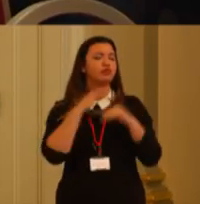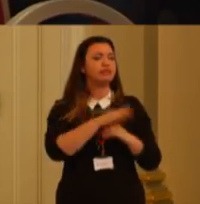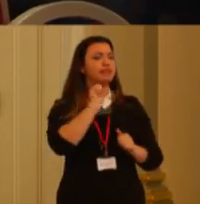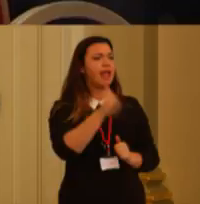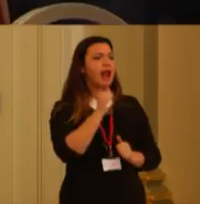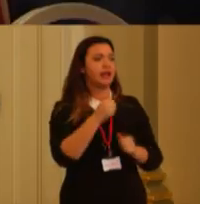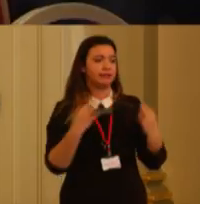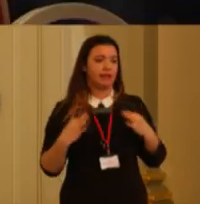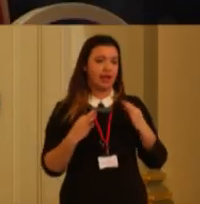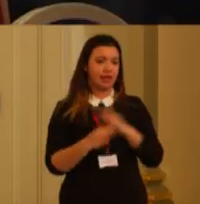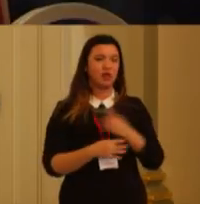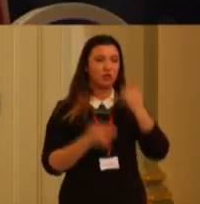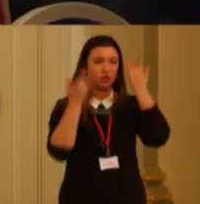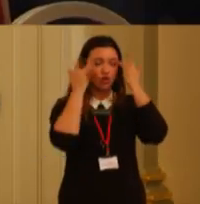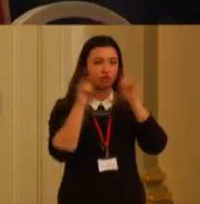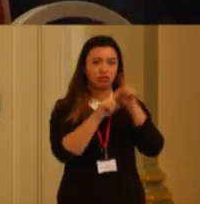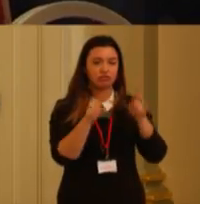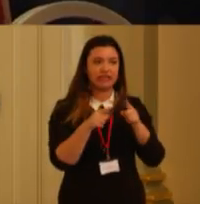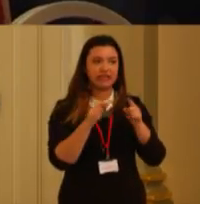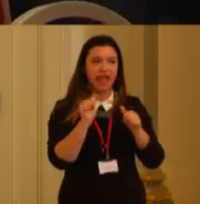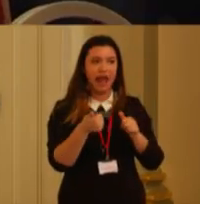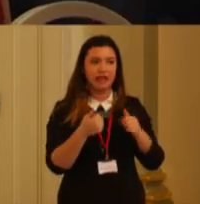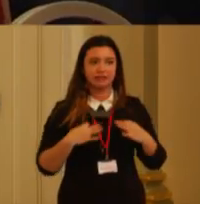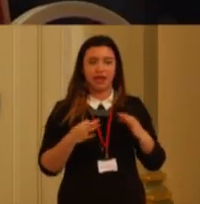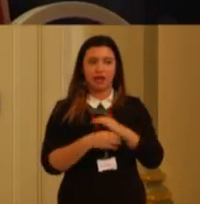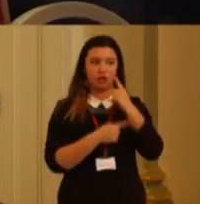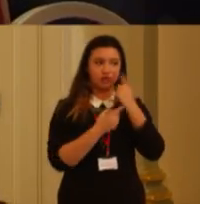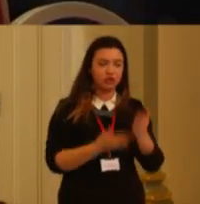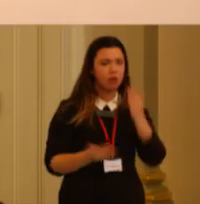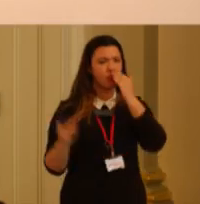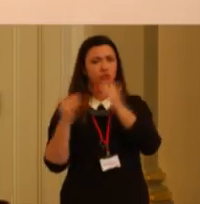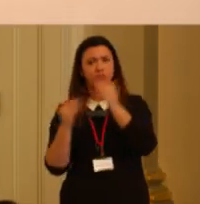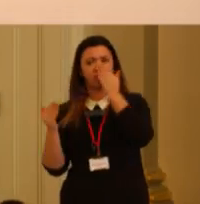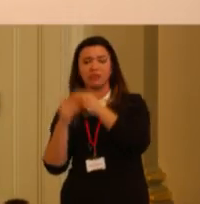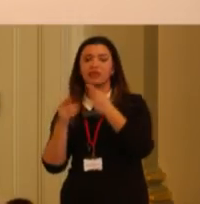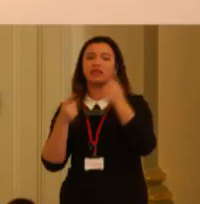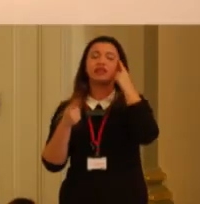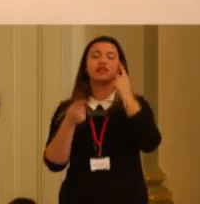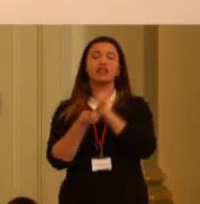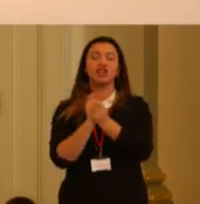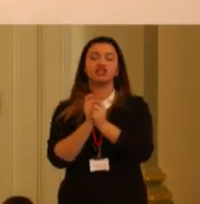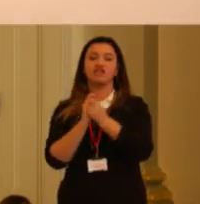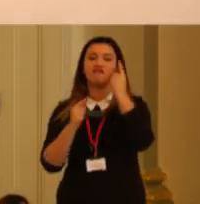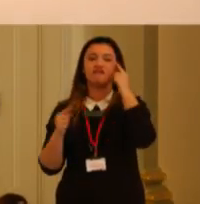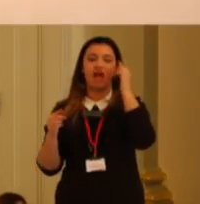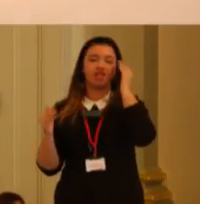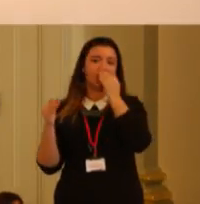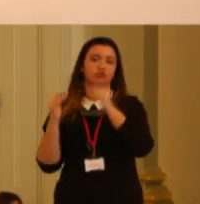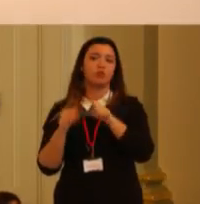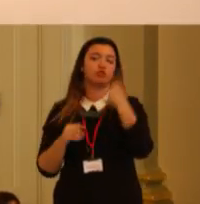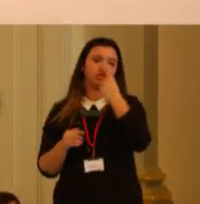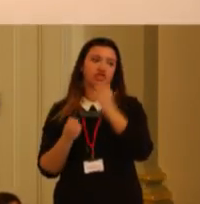embraced this idea, young people started expressing their request for change in a